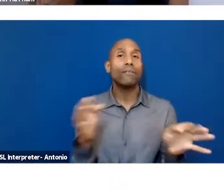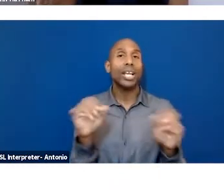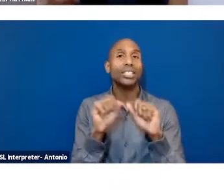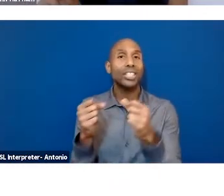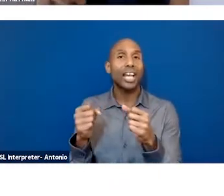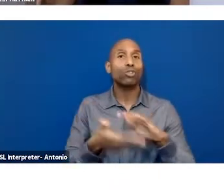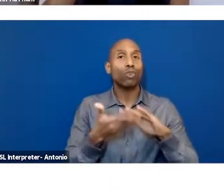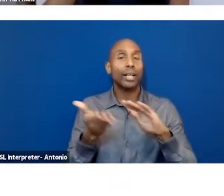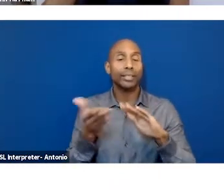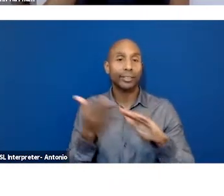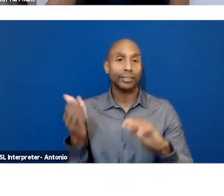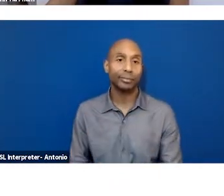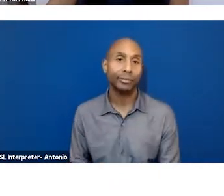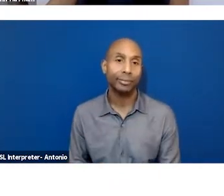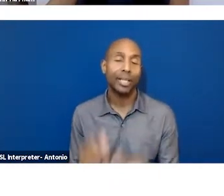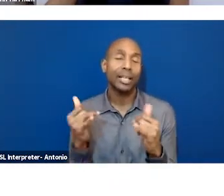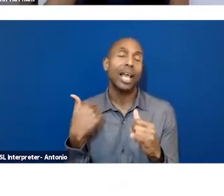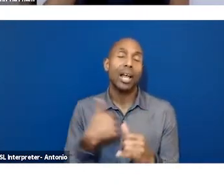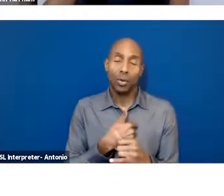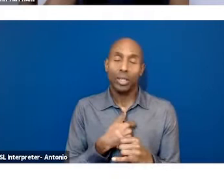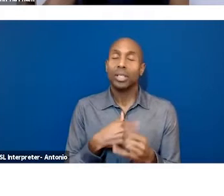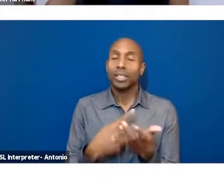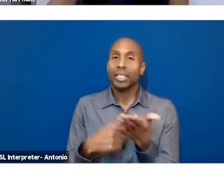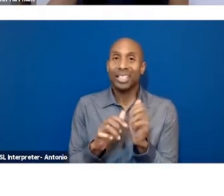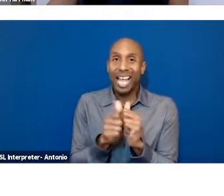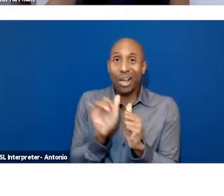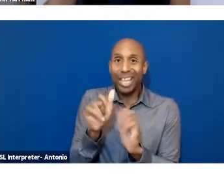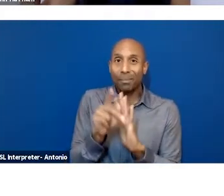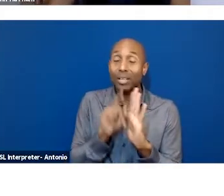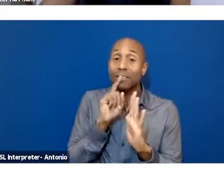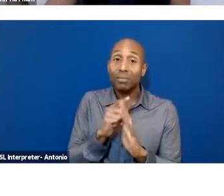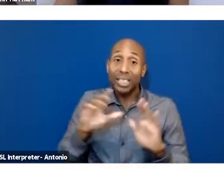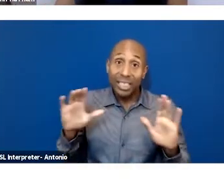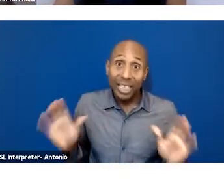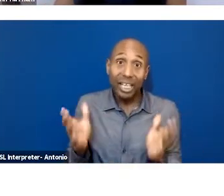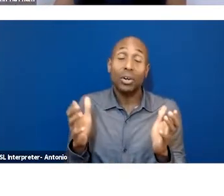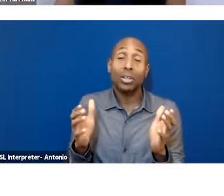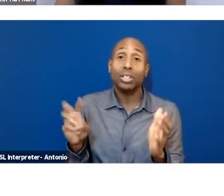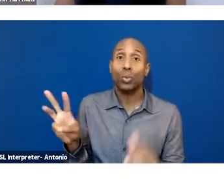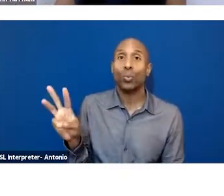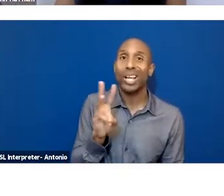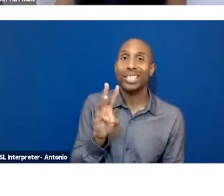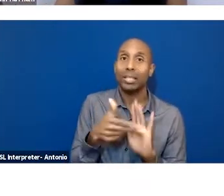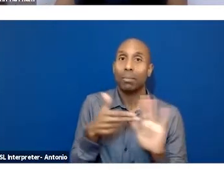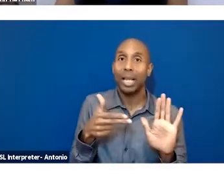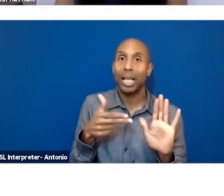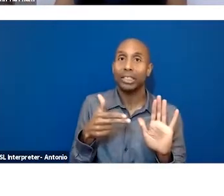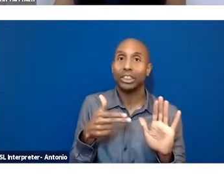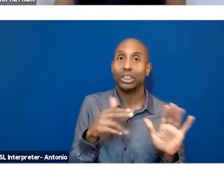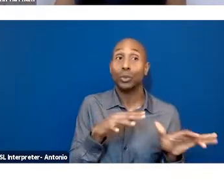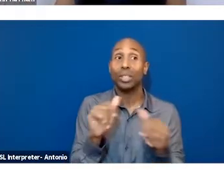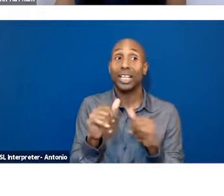which these policies encouraged Western brands to move their production offshore